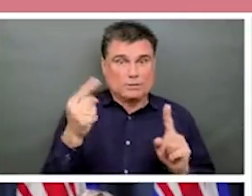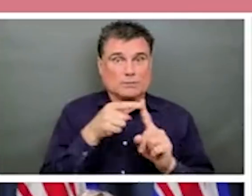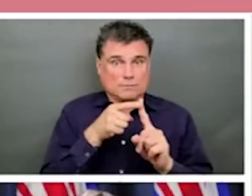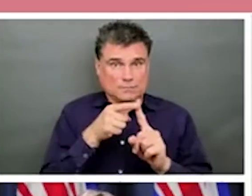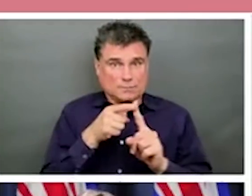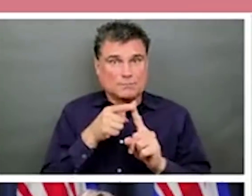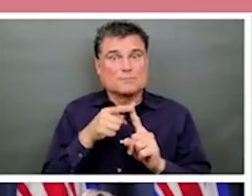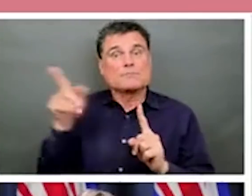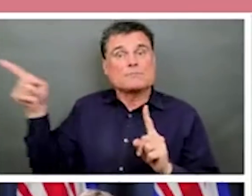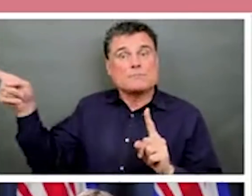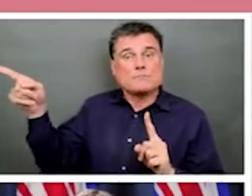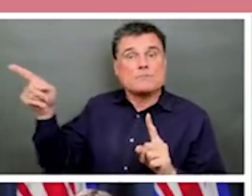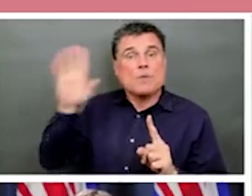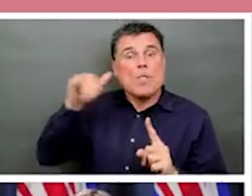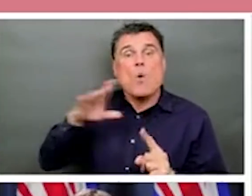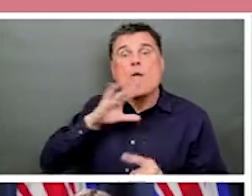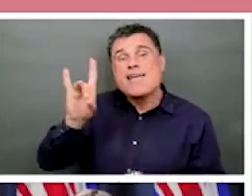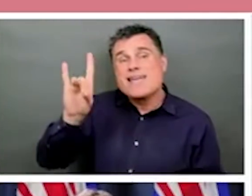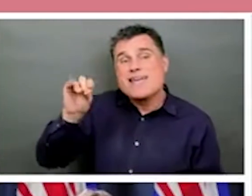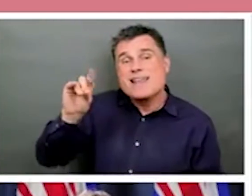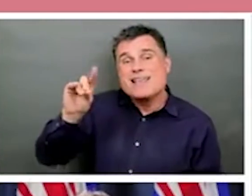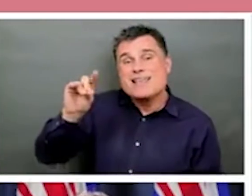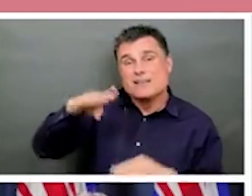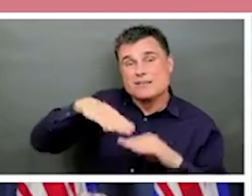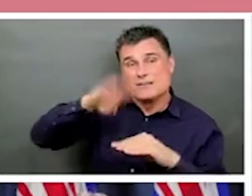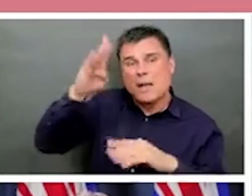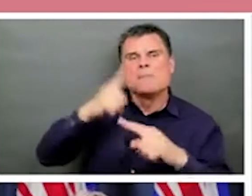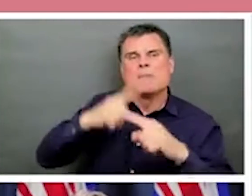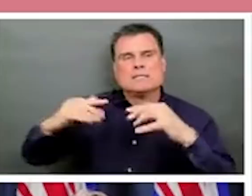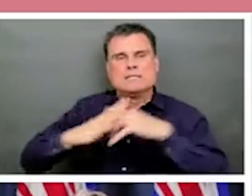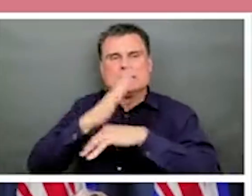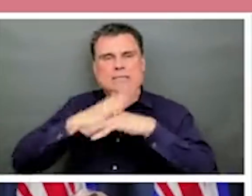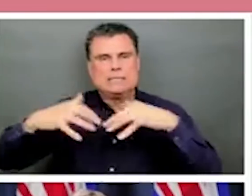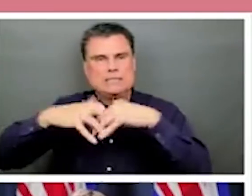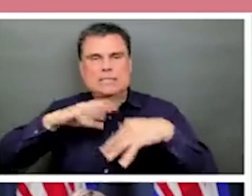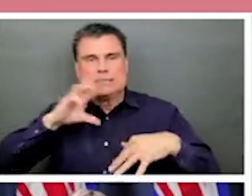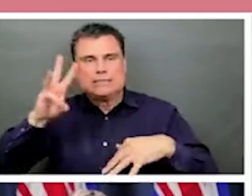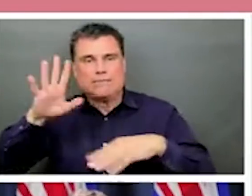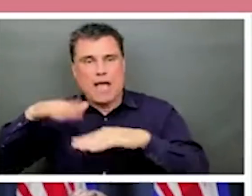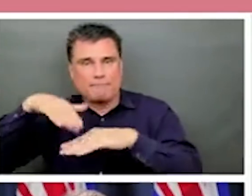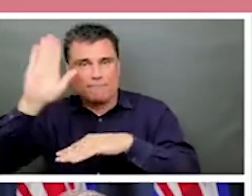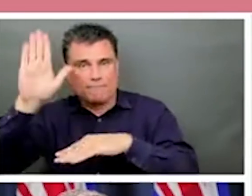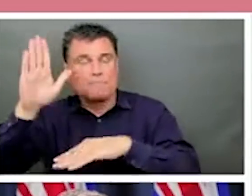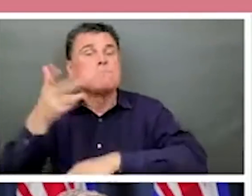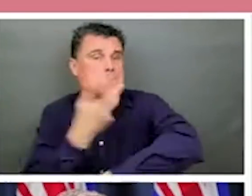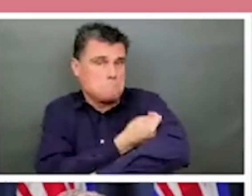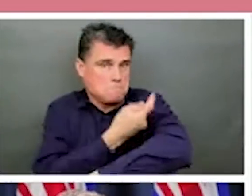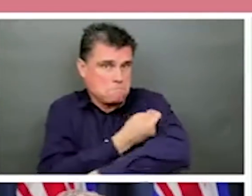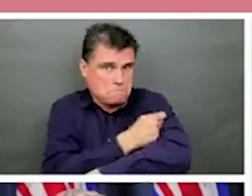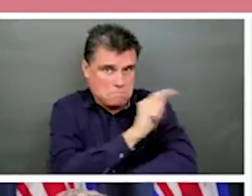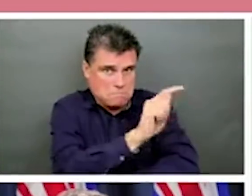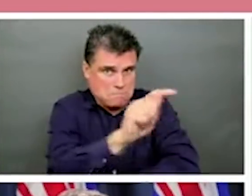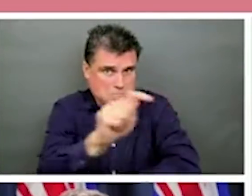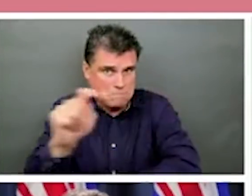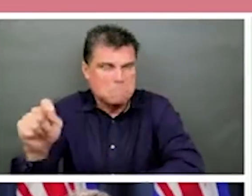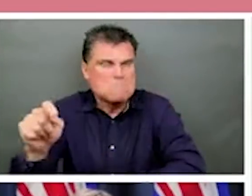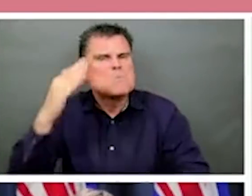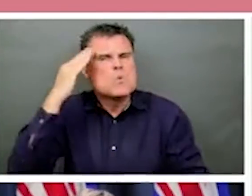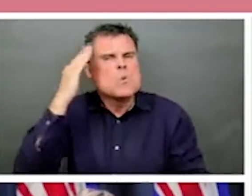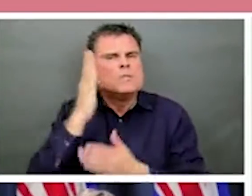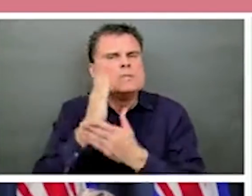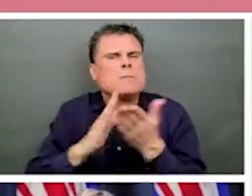we described that the communities would be vaccinated actually as a whole. In very small communities around different parts of our province,